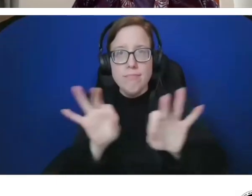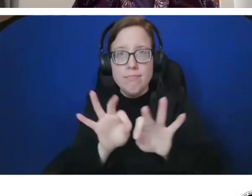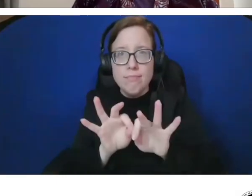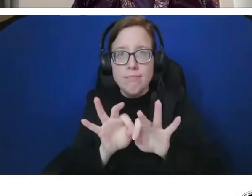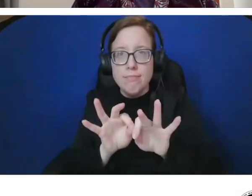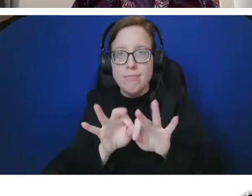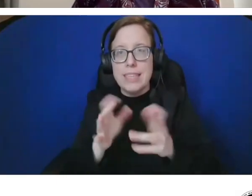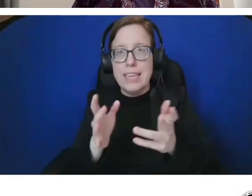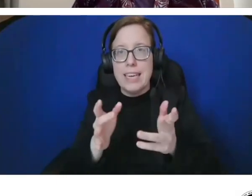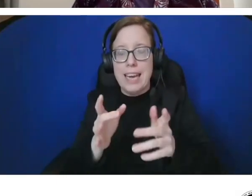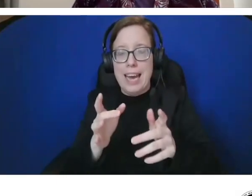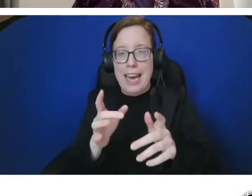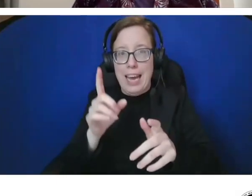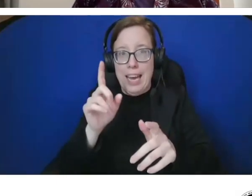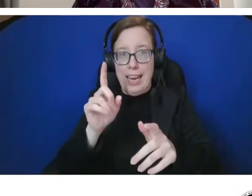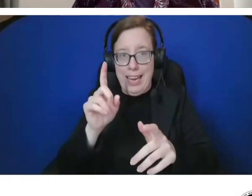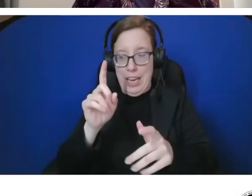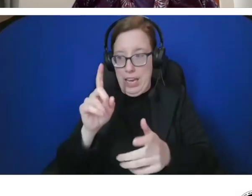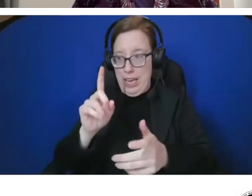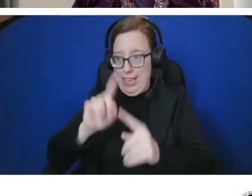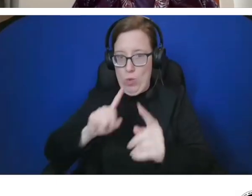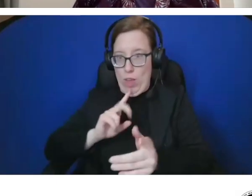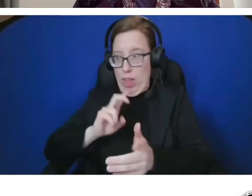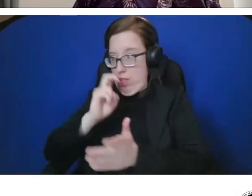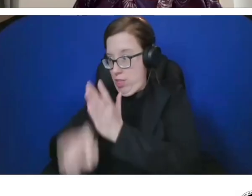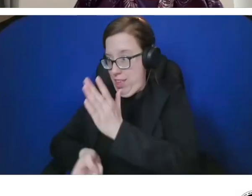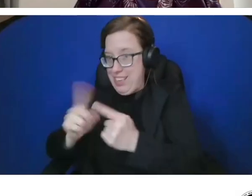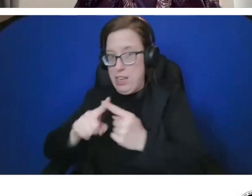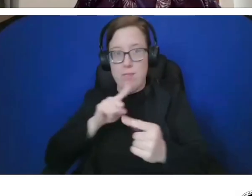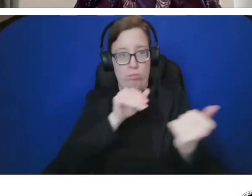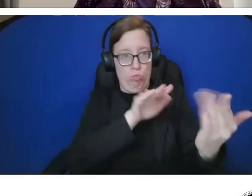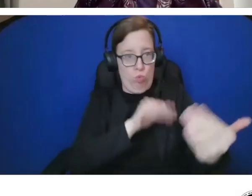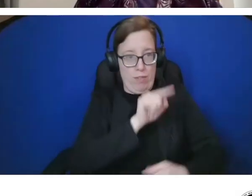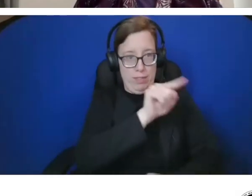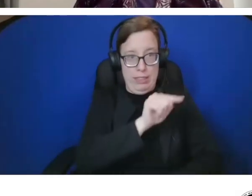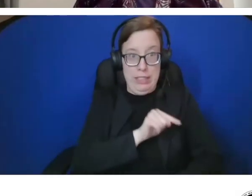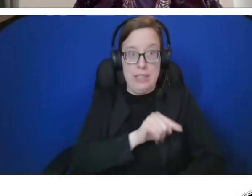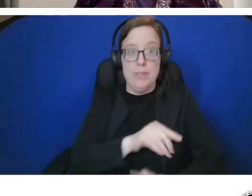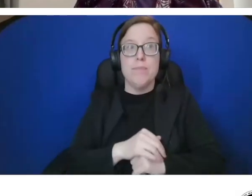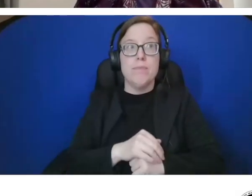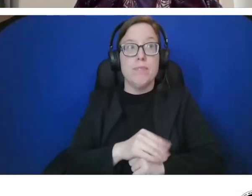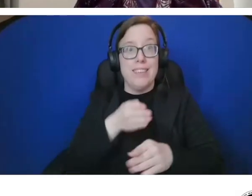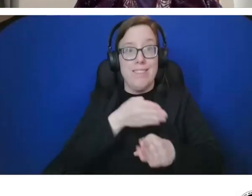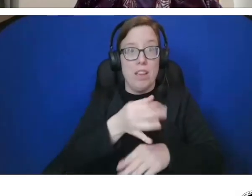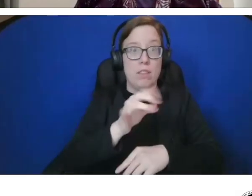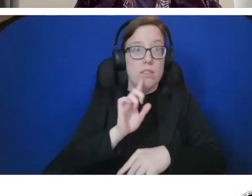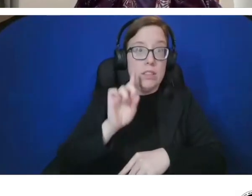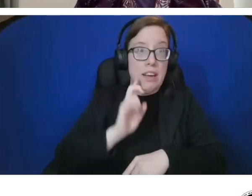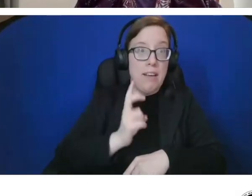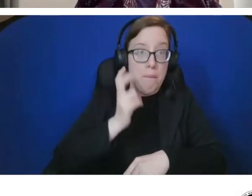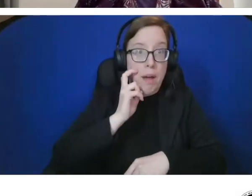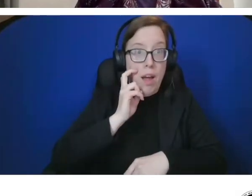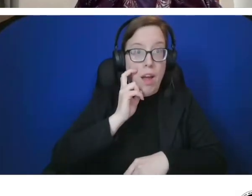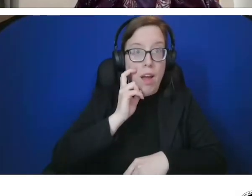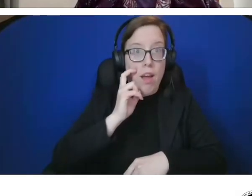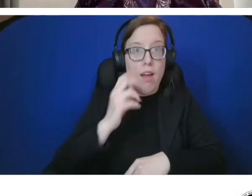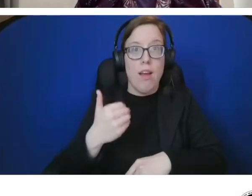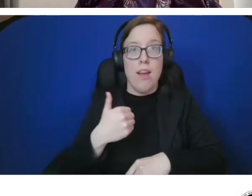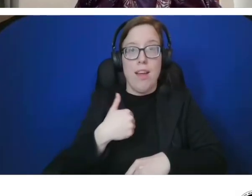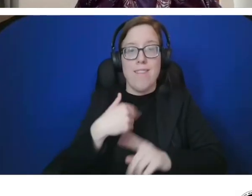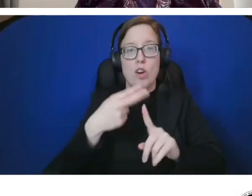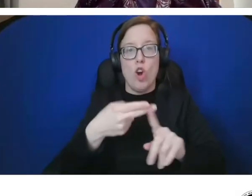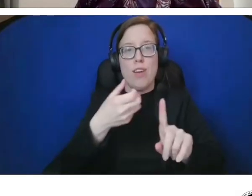important that I can't really dive into the lessons themselves until we address these. So the field of deafblindness has adopted